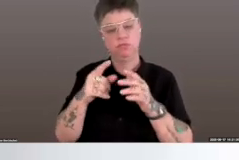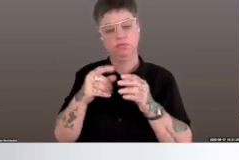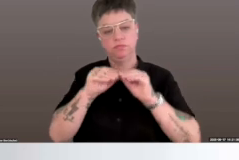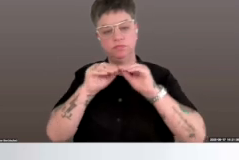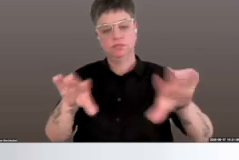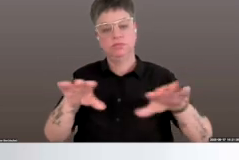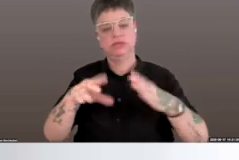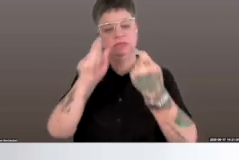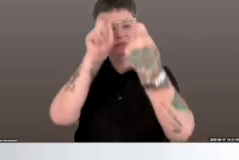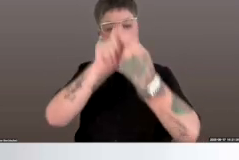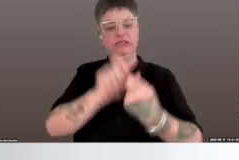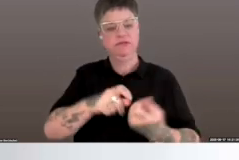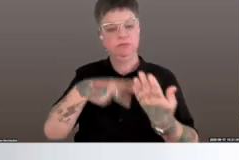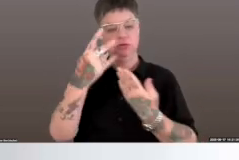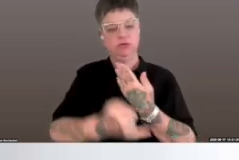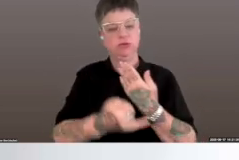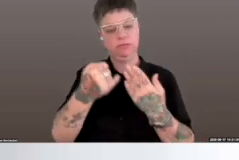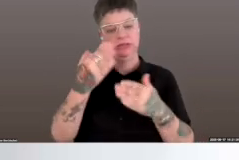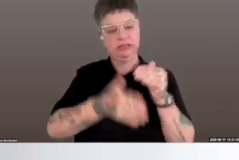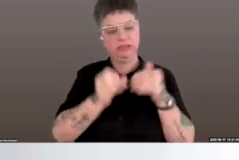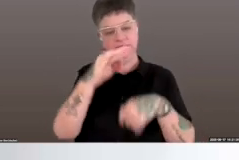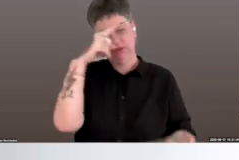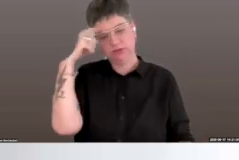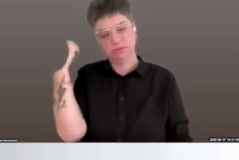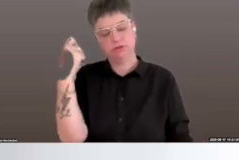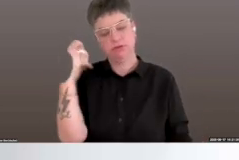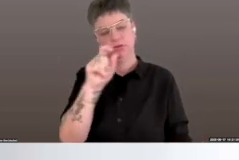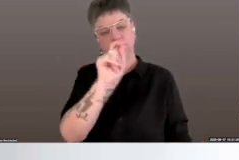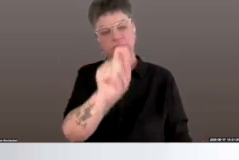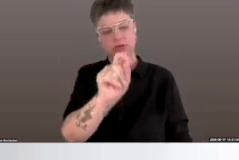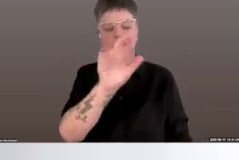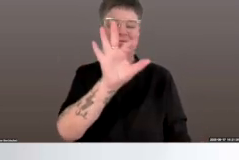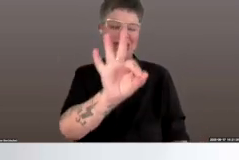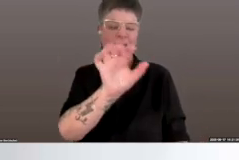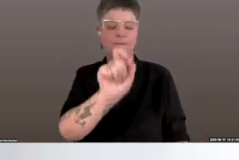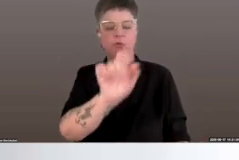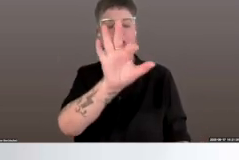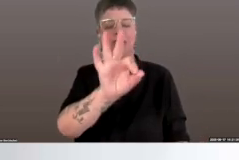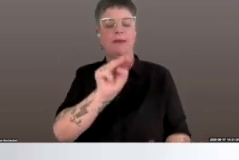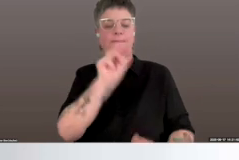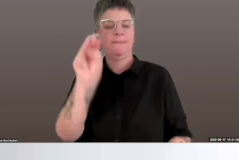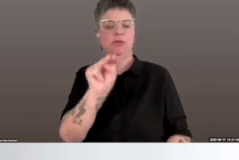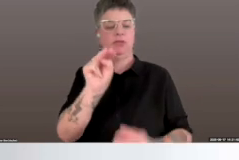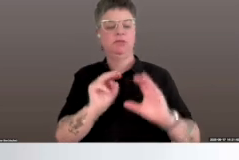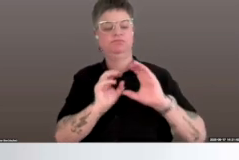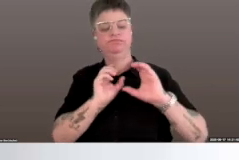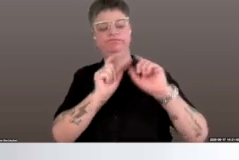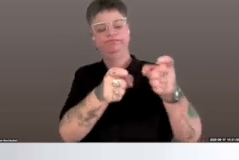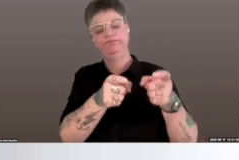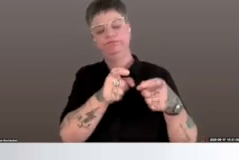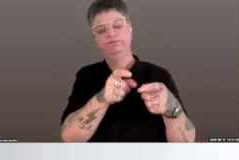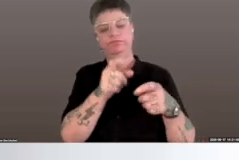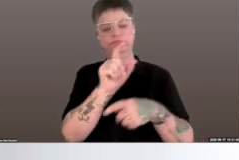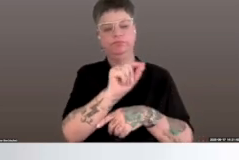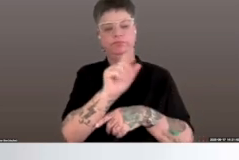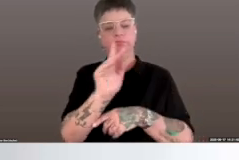of launching the program by the end of the summer. $9.9 million was allocated in 2022, and no new